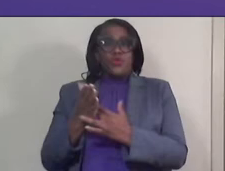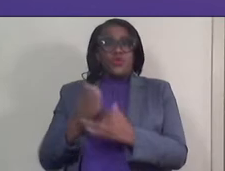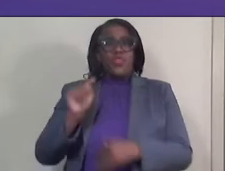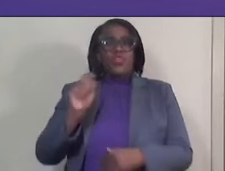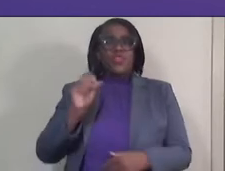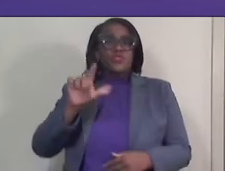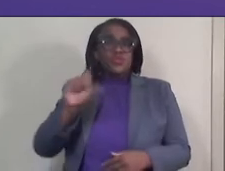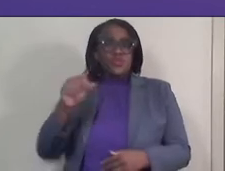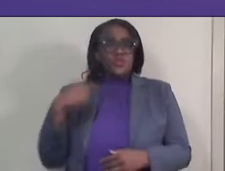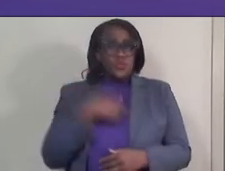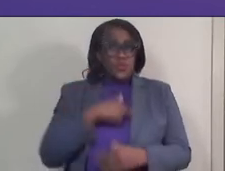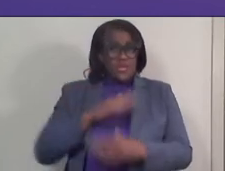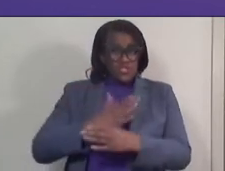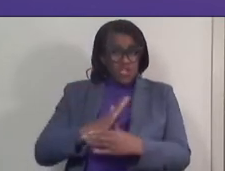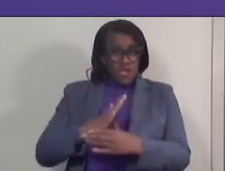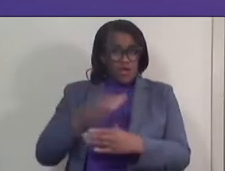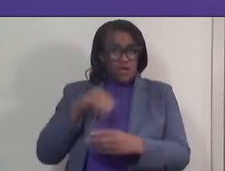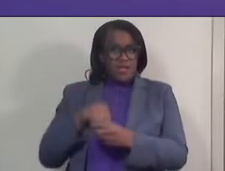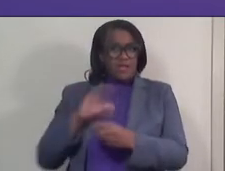in our